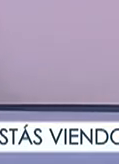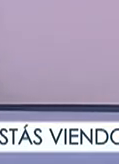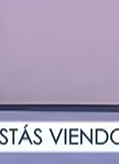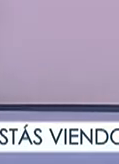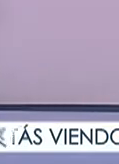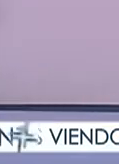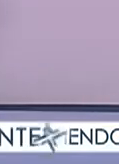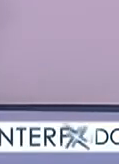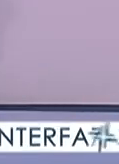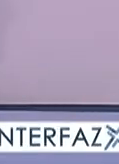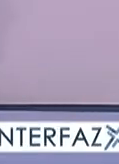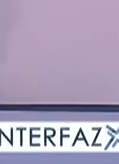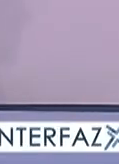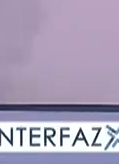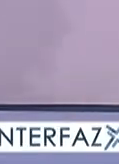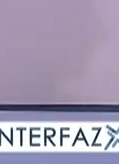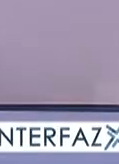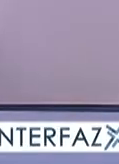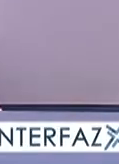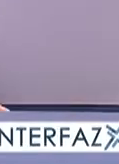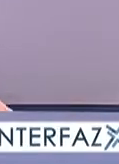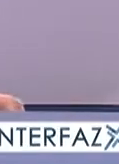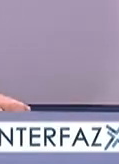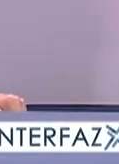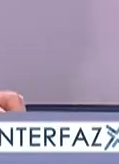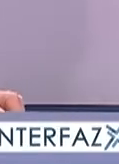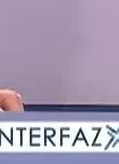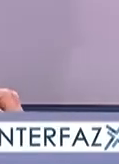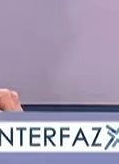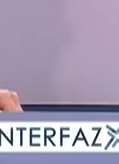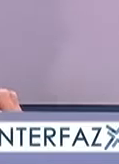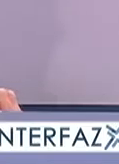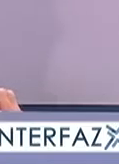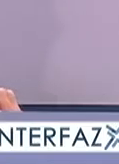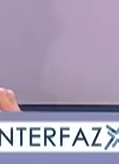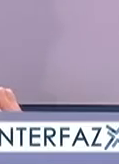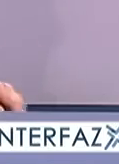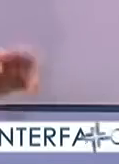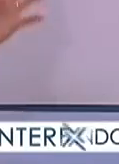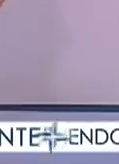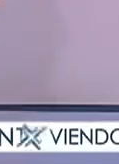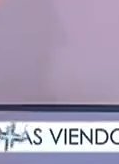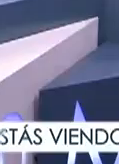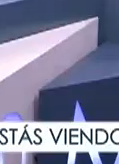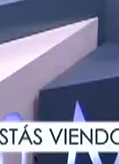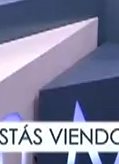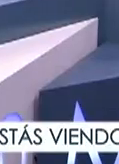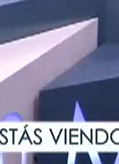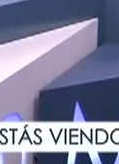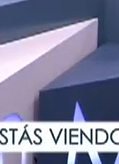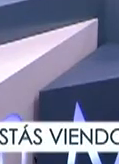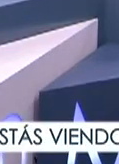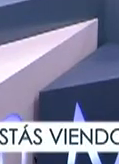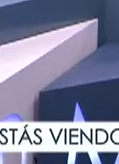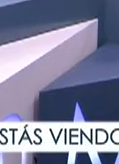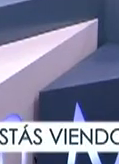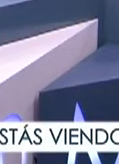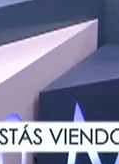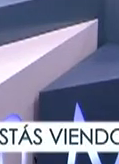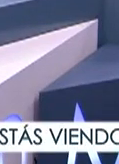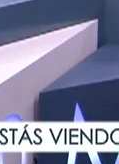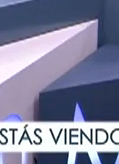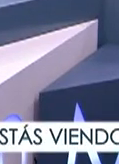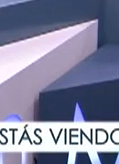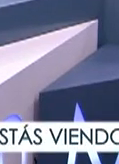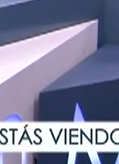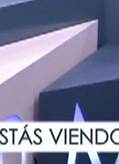No. See, when we come here and we choose a place, we go on Google Map and we zero in on the